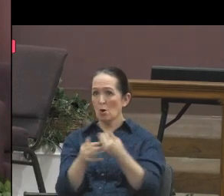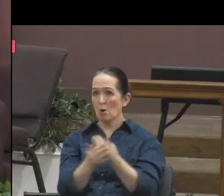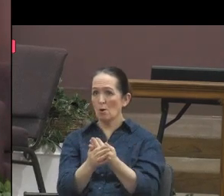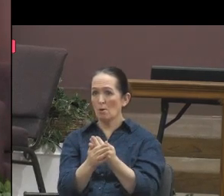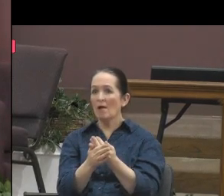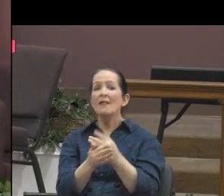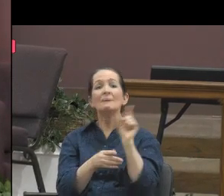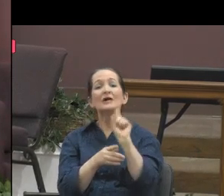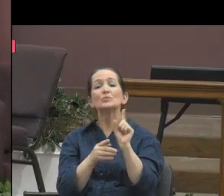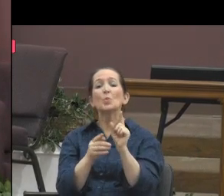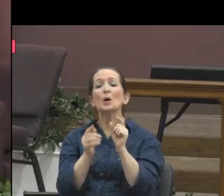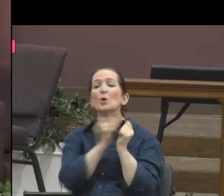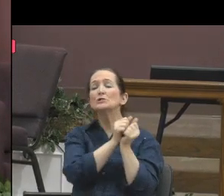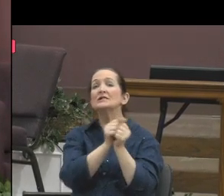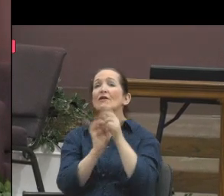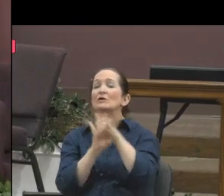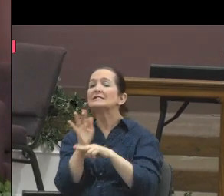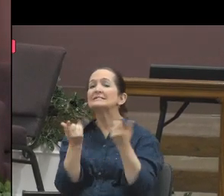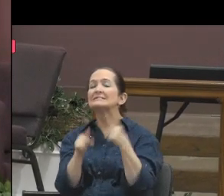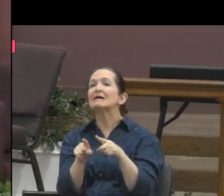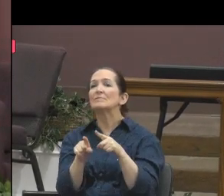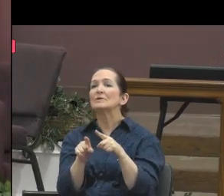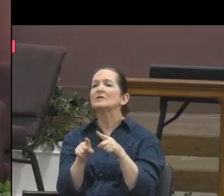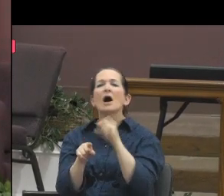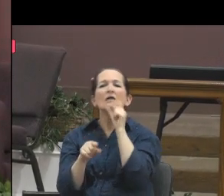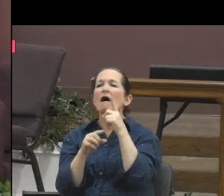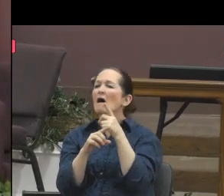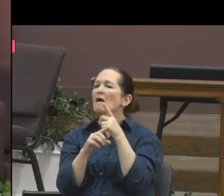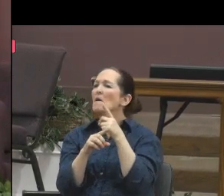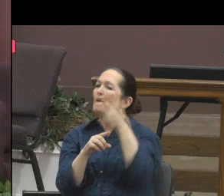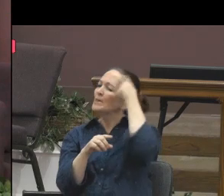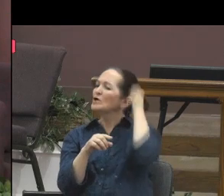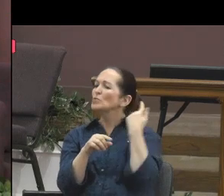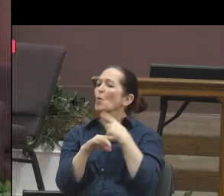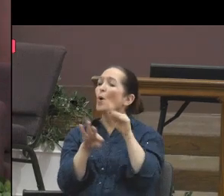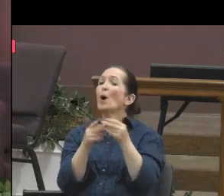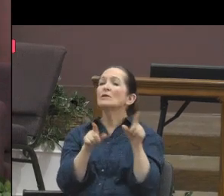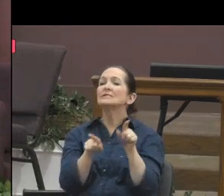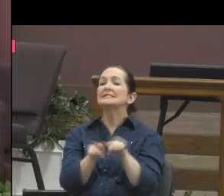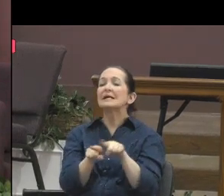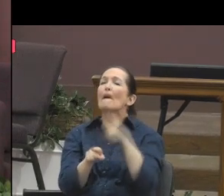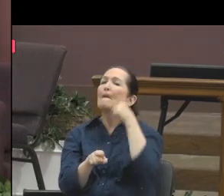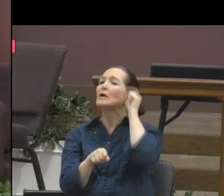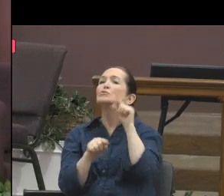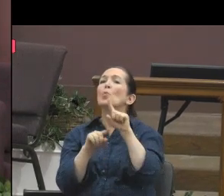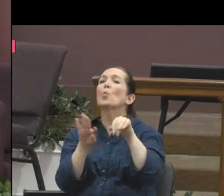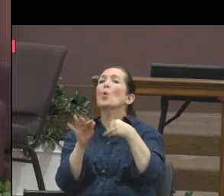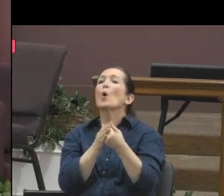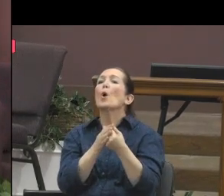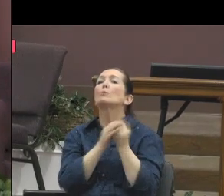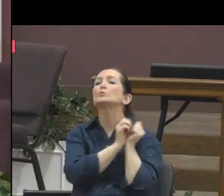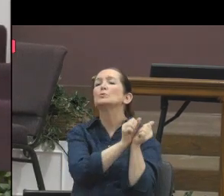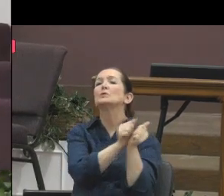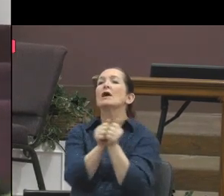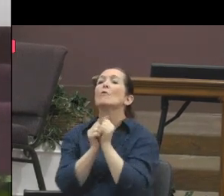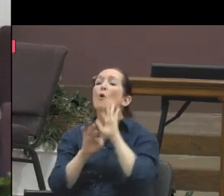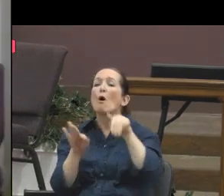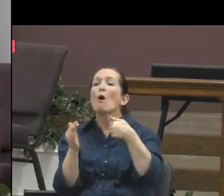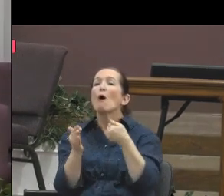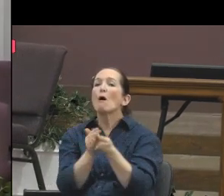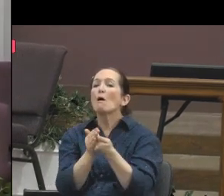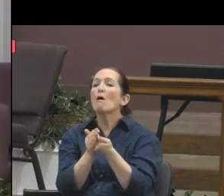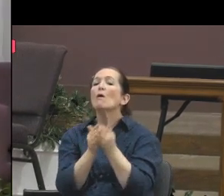That's where the unity comes from. It's not from us all being the same. It's that all of us are together. We're all brought